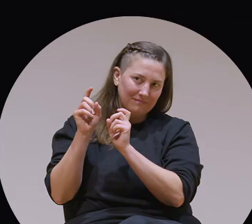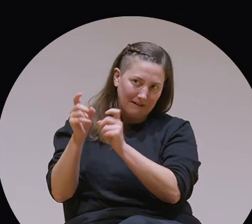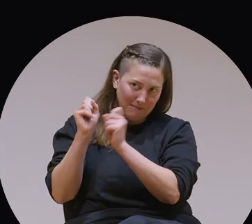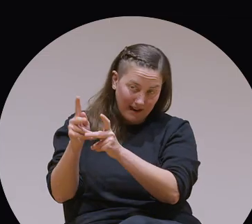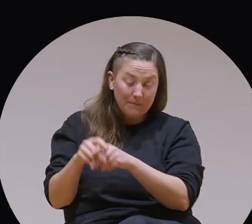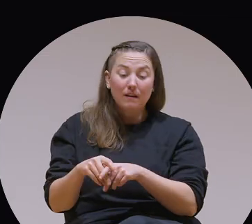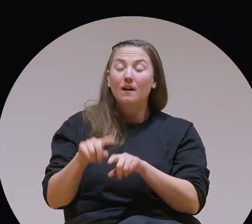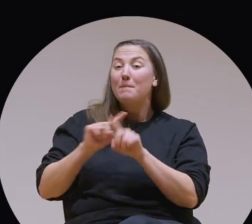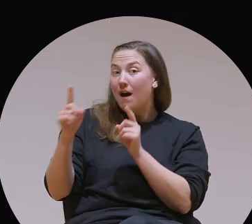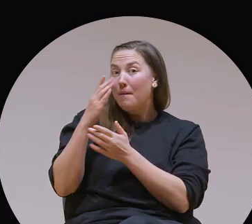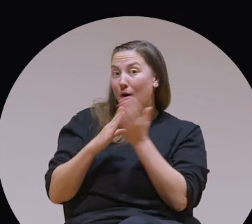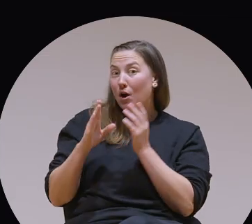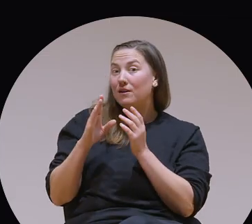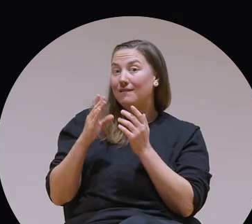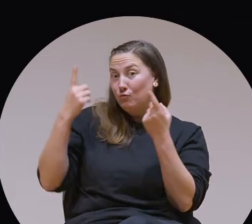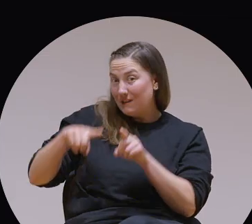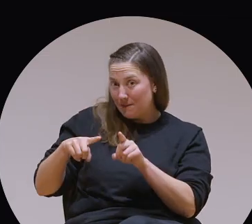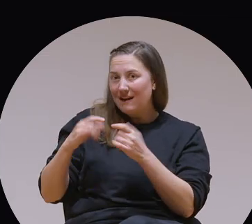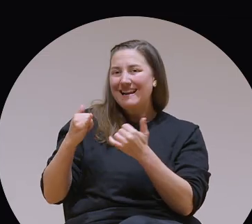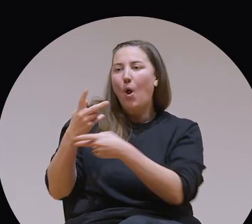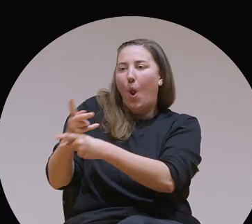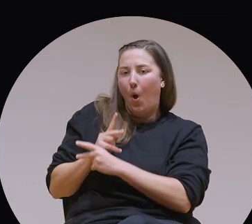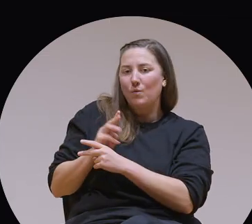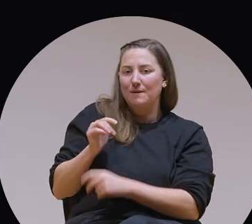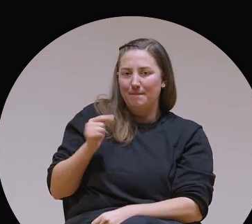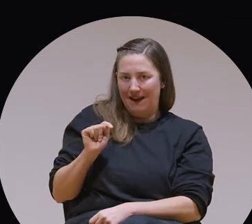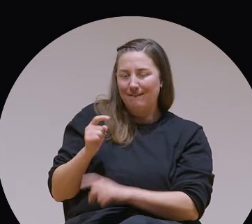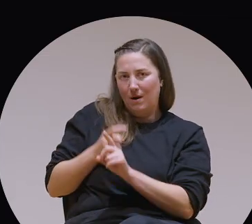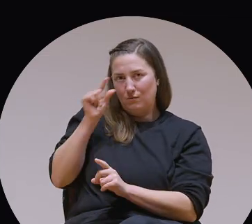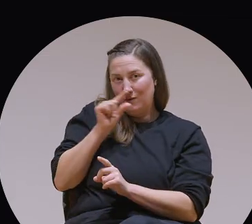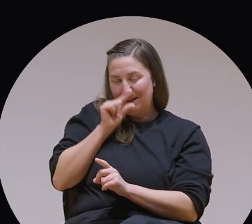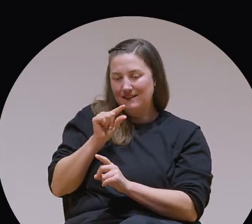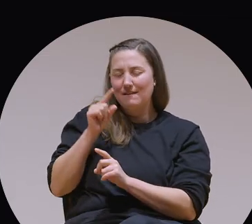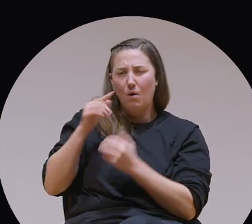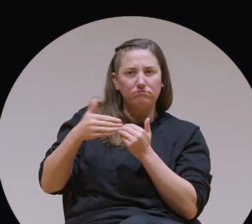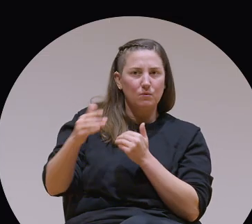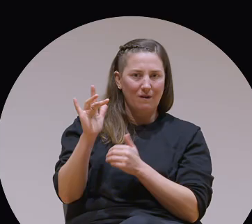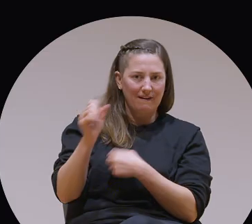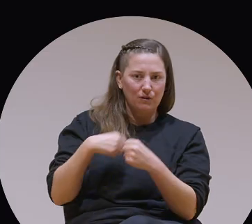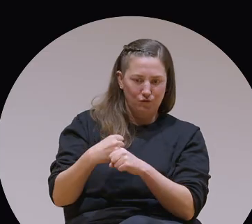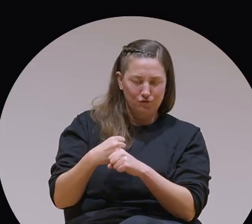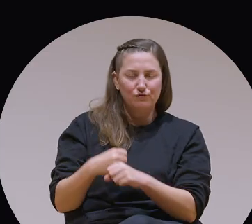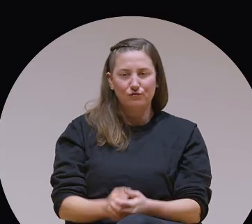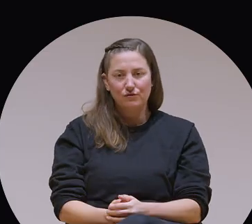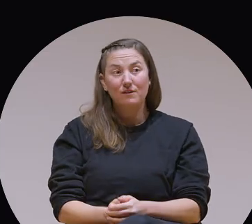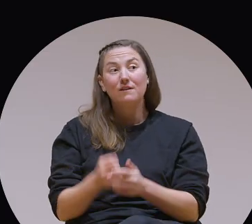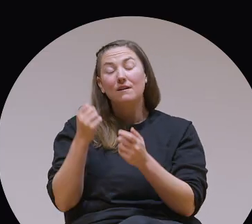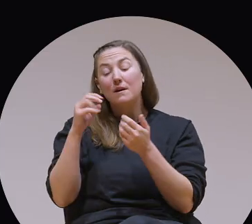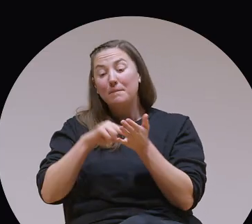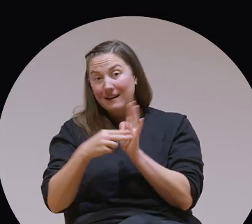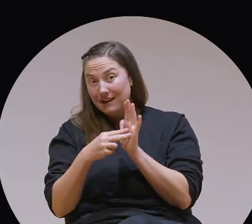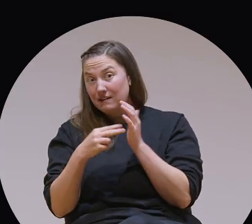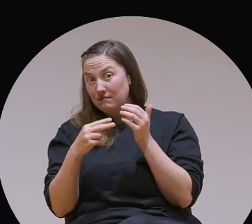And part of that deal is that they are now on loan to the Met from Greece for the next 25 years. And